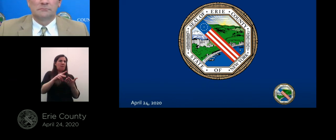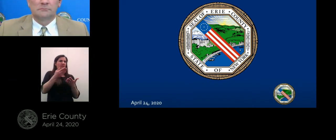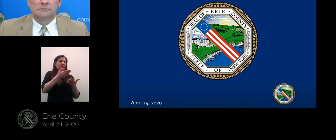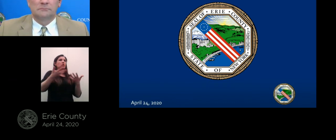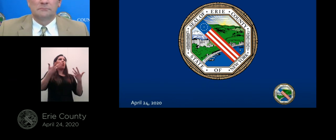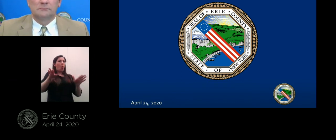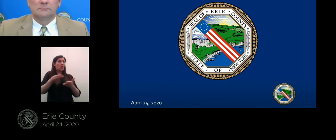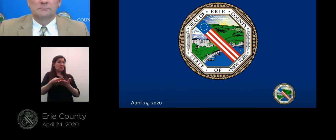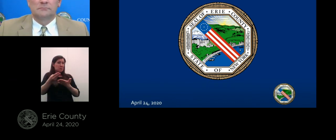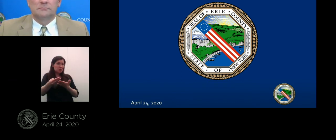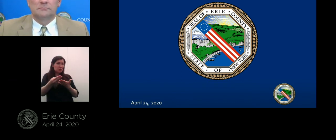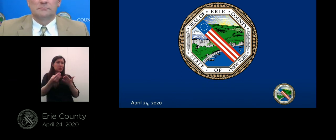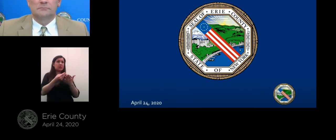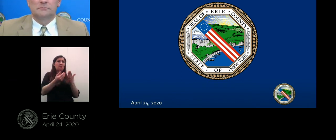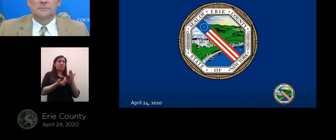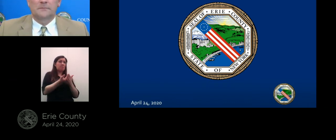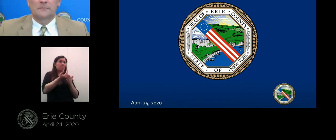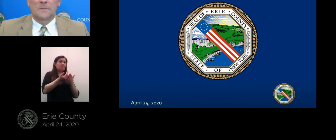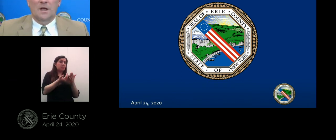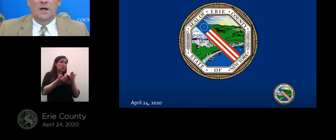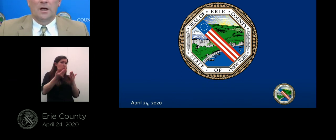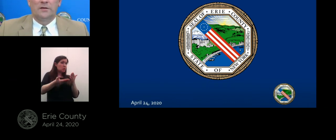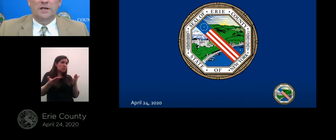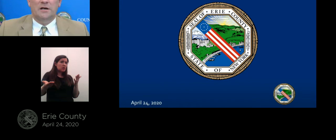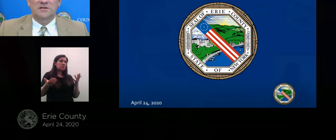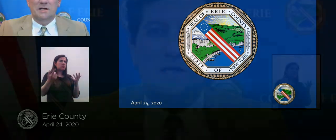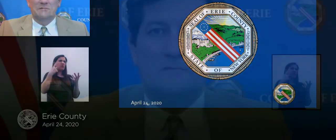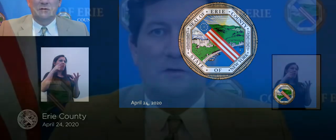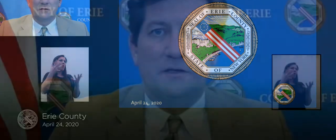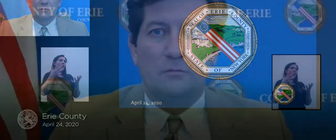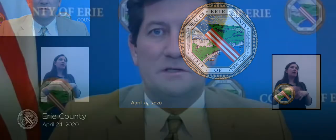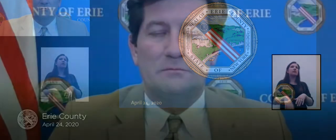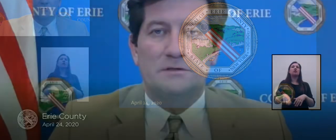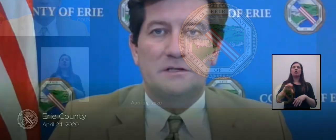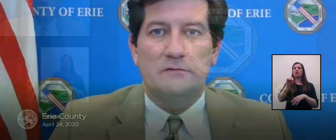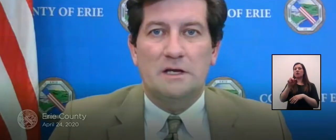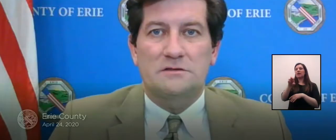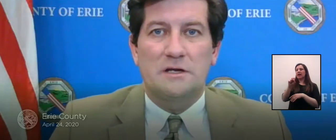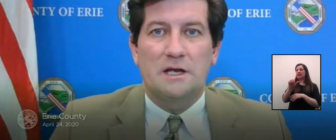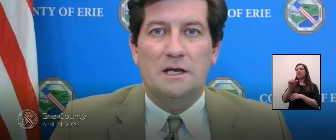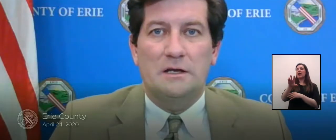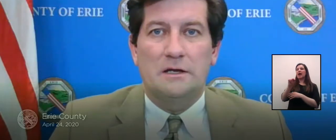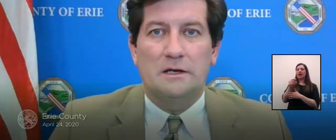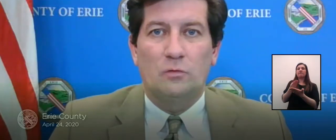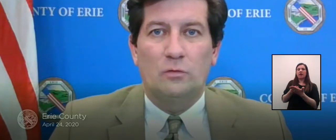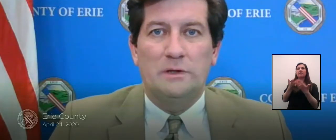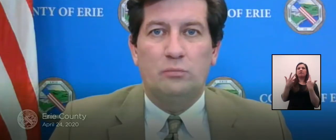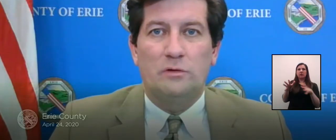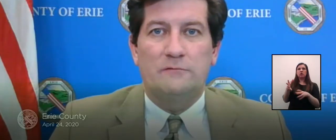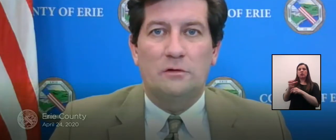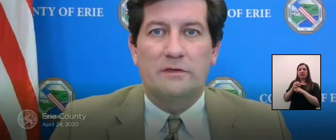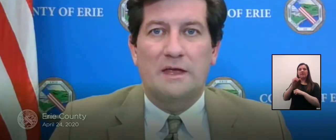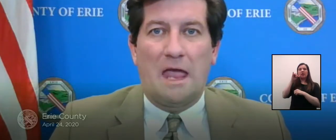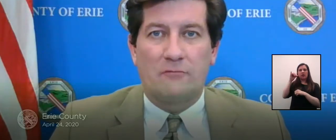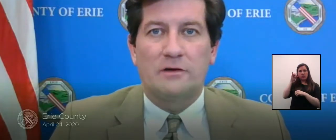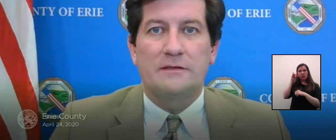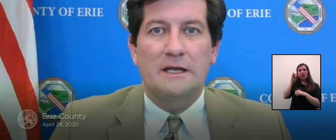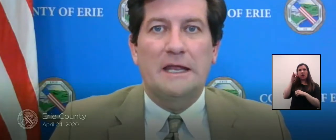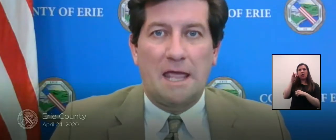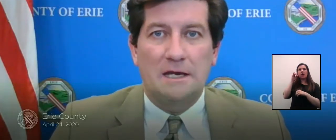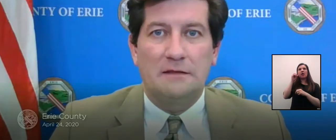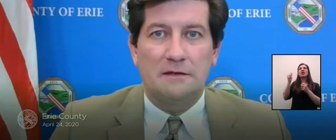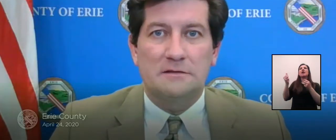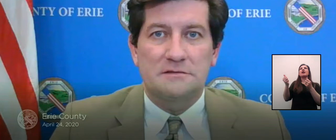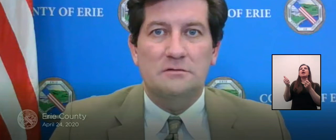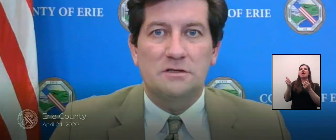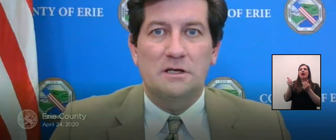already purchased for the for your response? The CARES Act funding that we did receive yesterday will be put forth everything